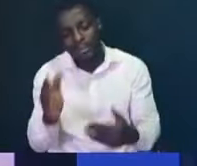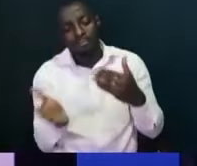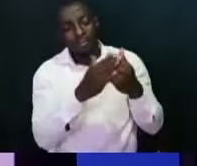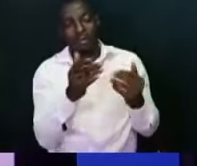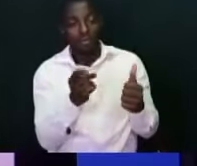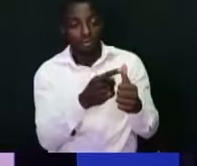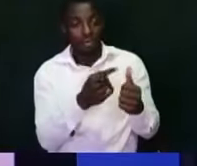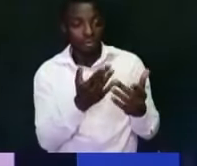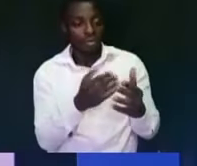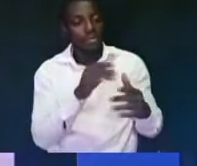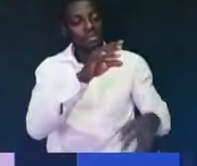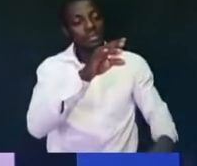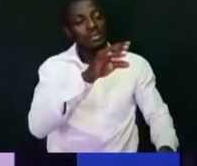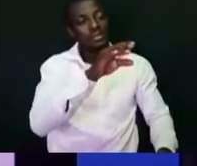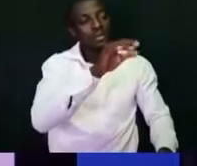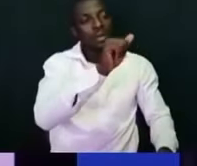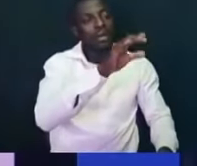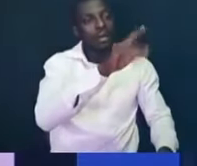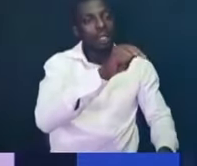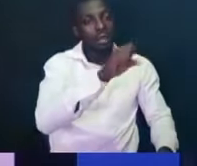17 2 and